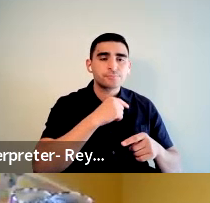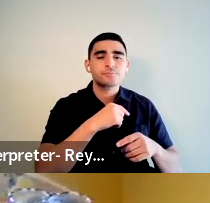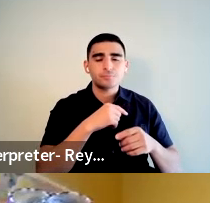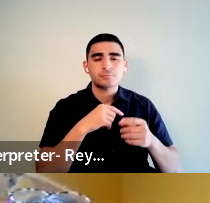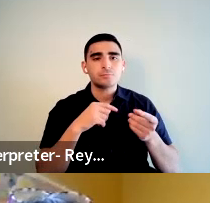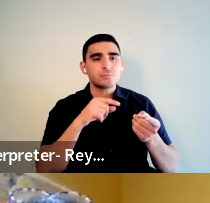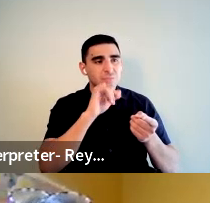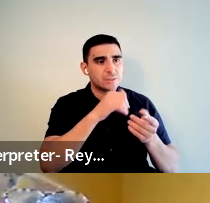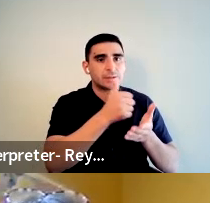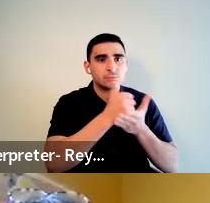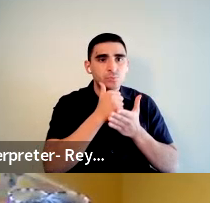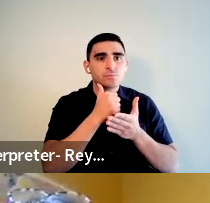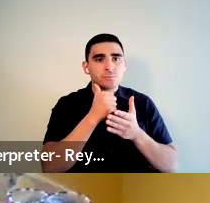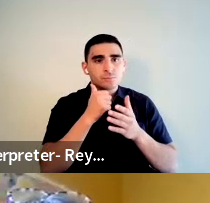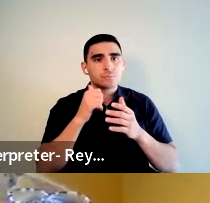hub communication.